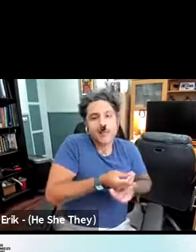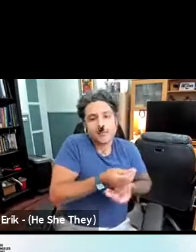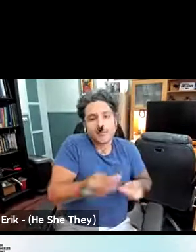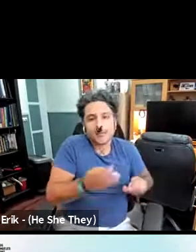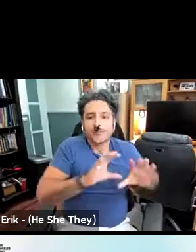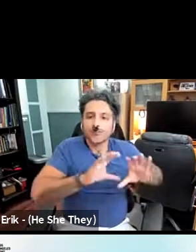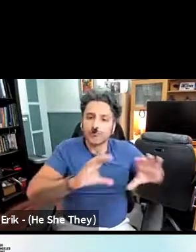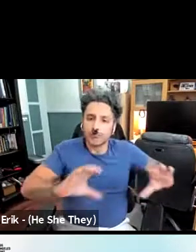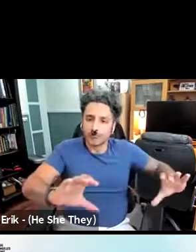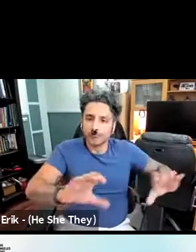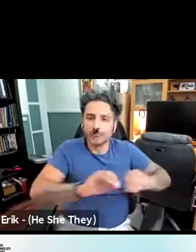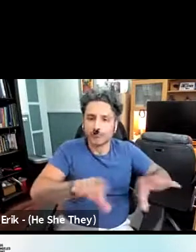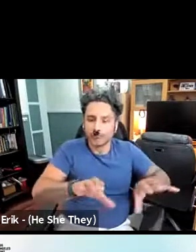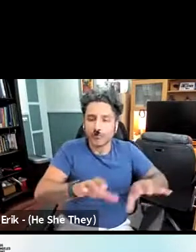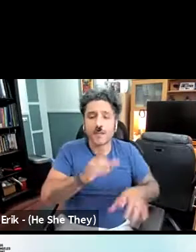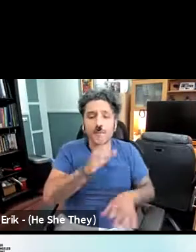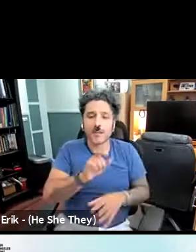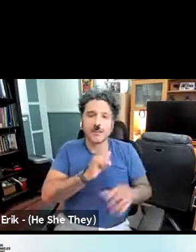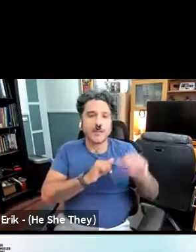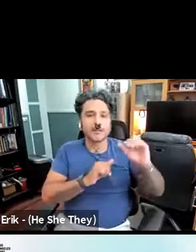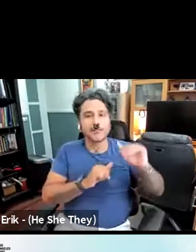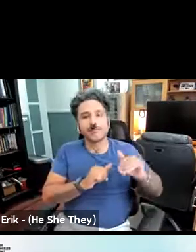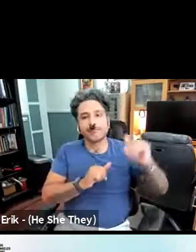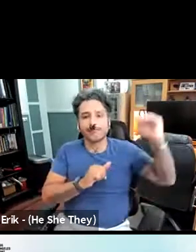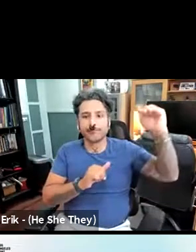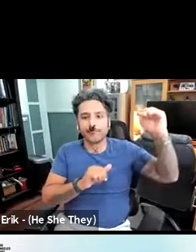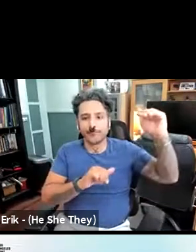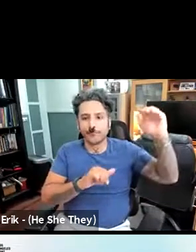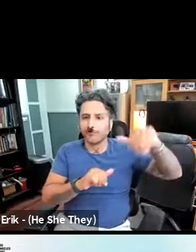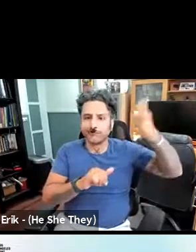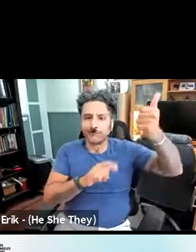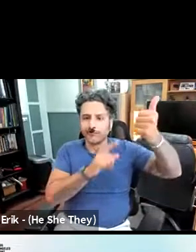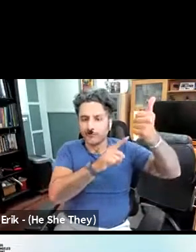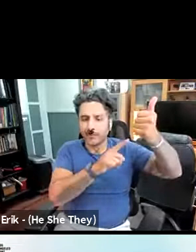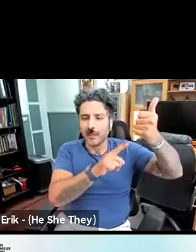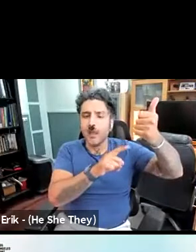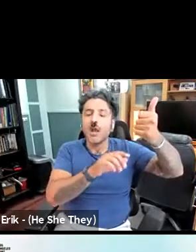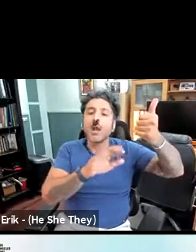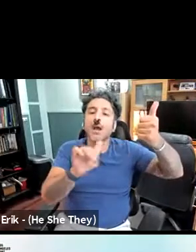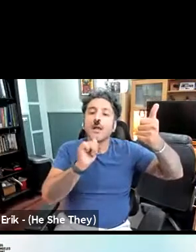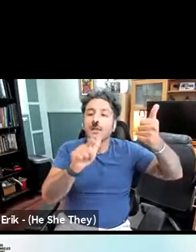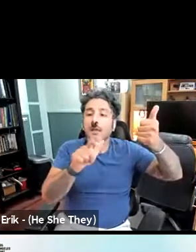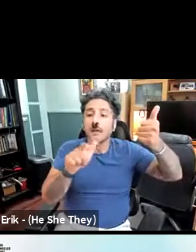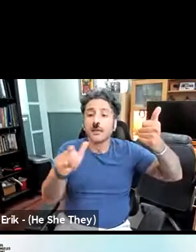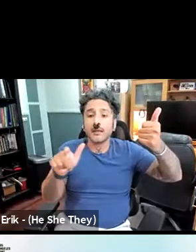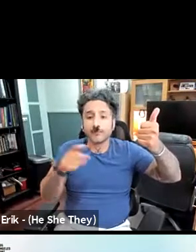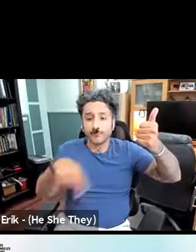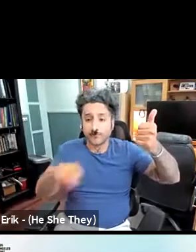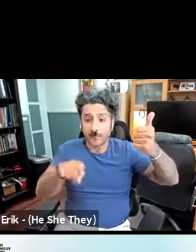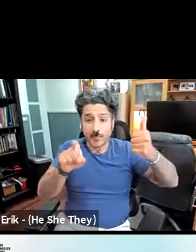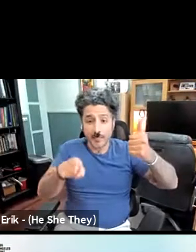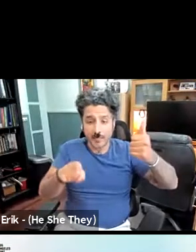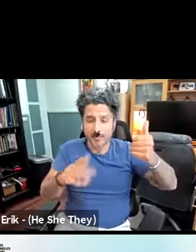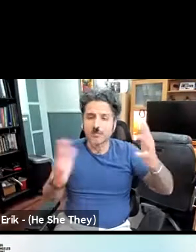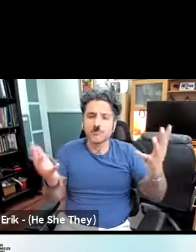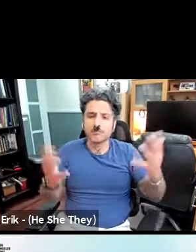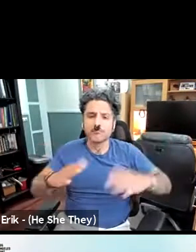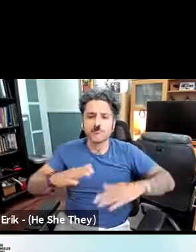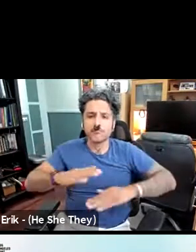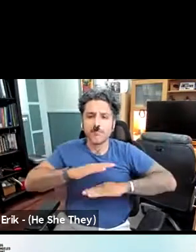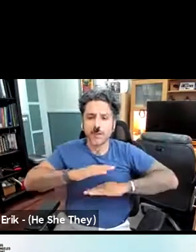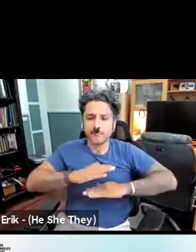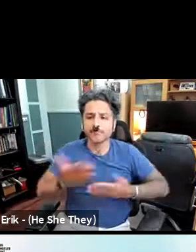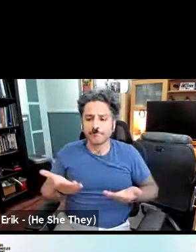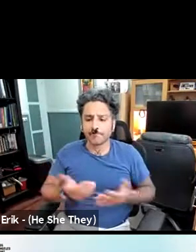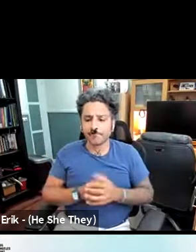pedestal, making sure that each other's just, making sure each other's needs are met. And that requires us to really acknowledge that we need